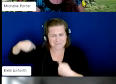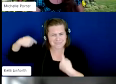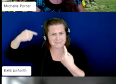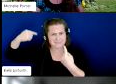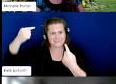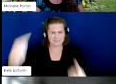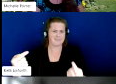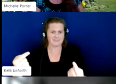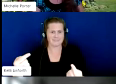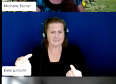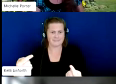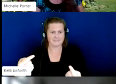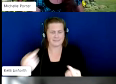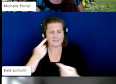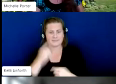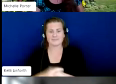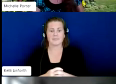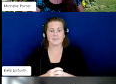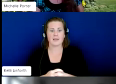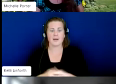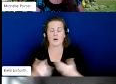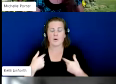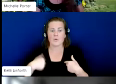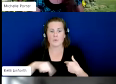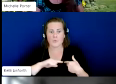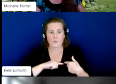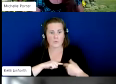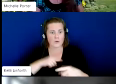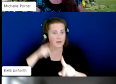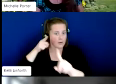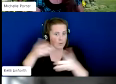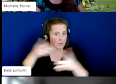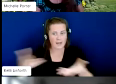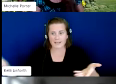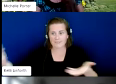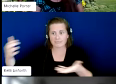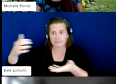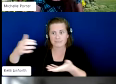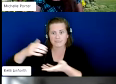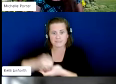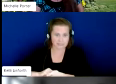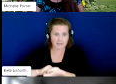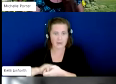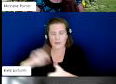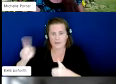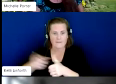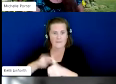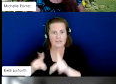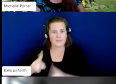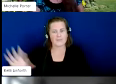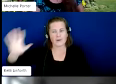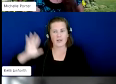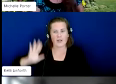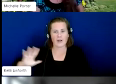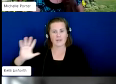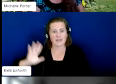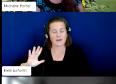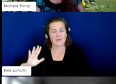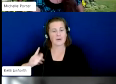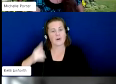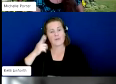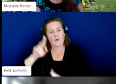ages. We seek a new relationship with the original peoples of this land, one that is based in honor and